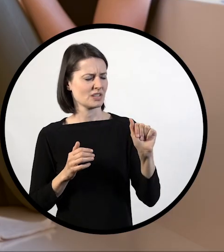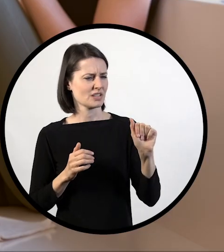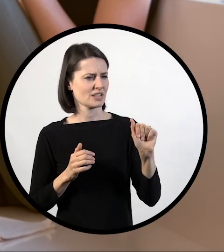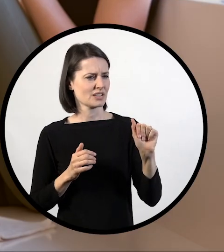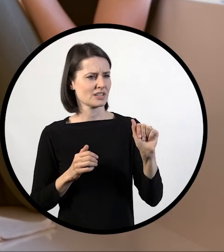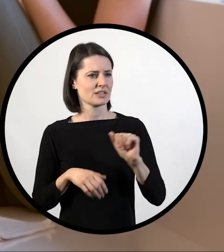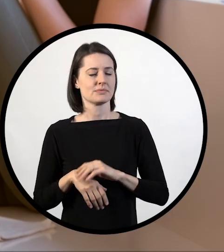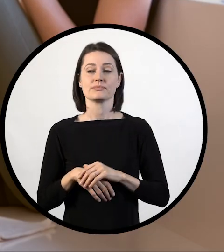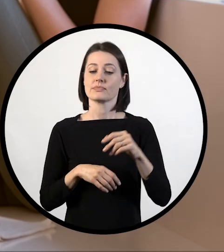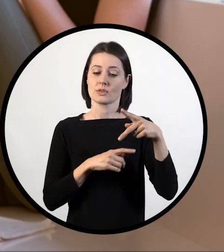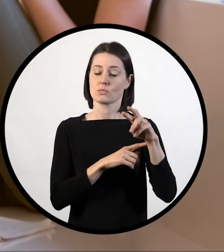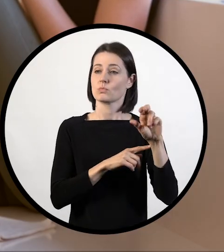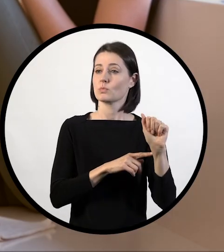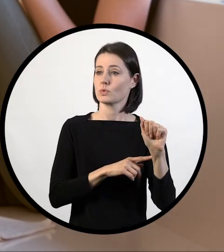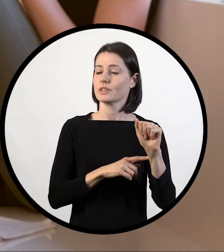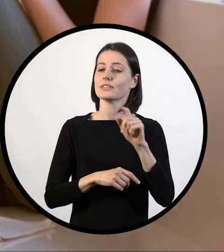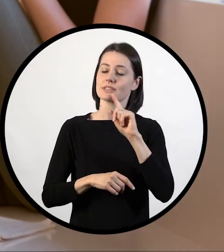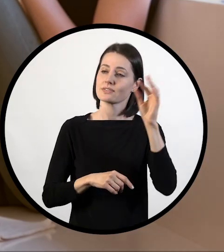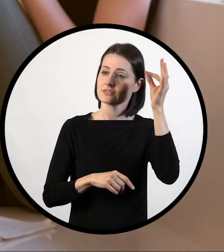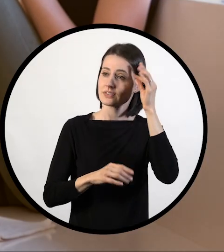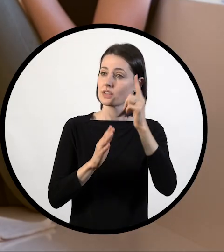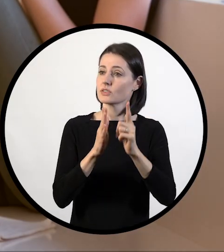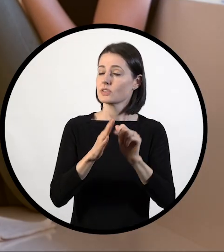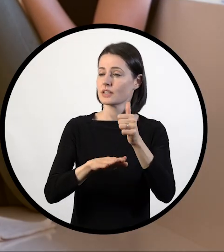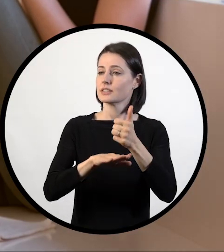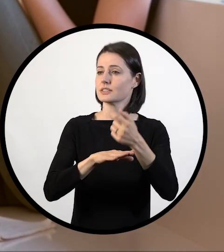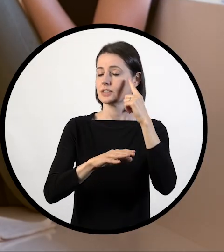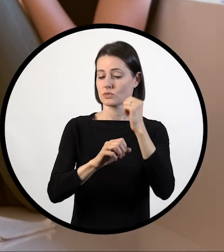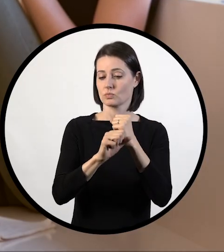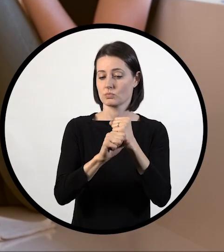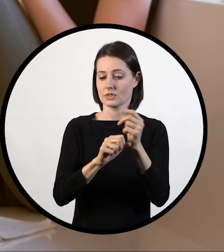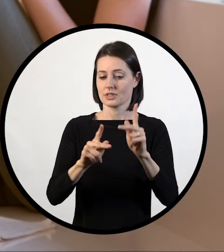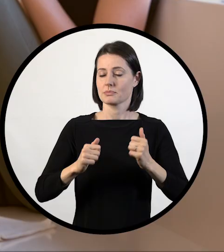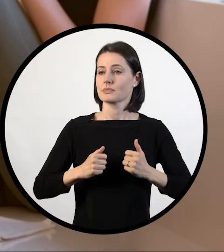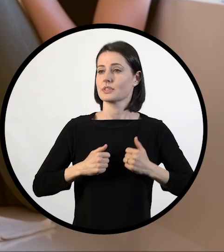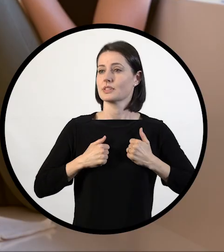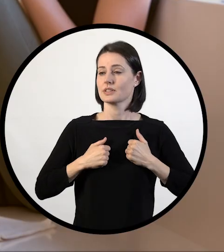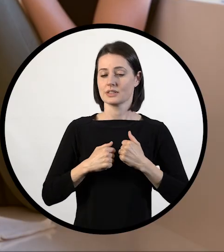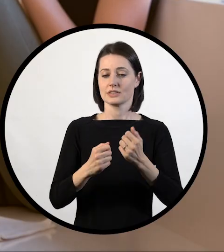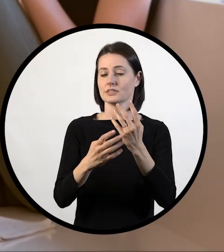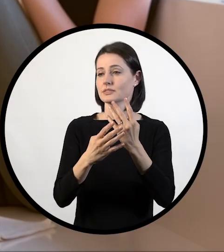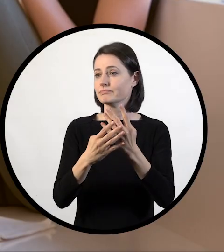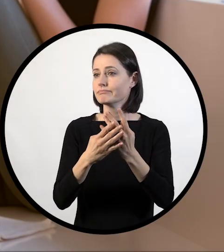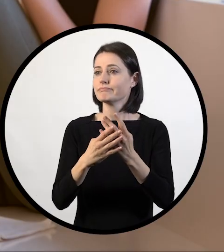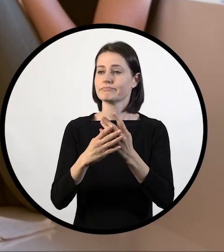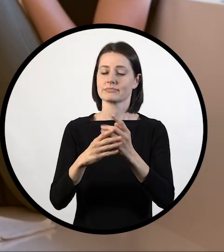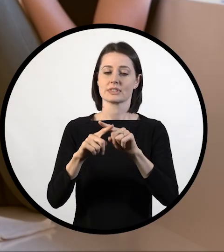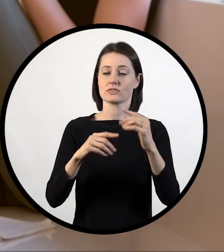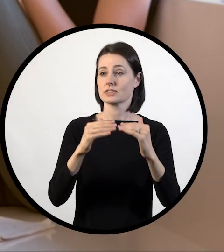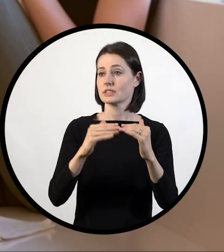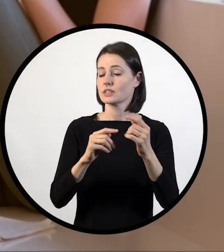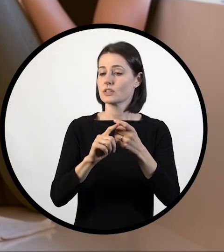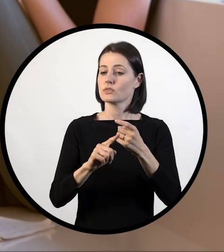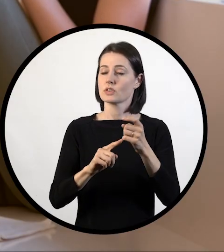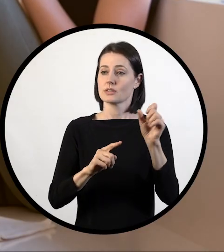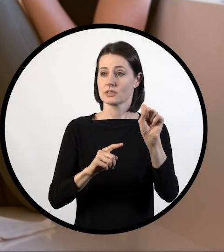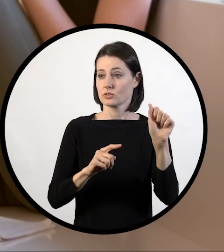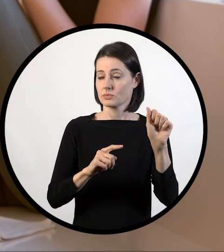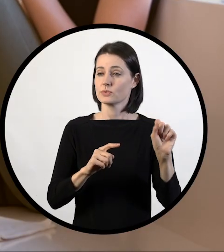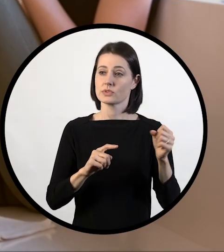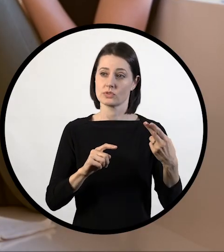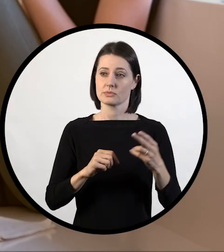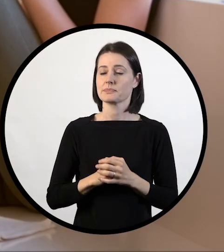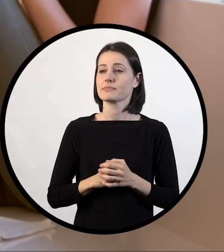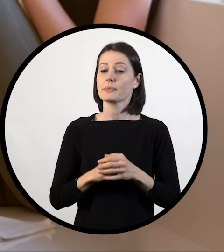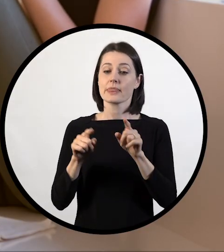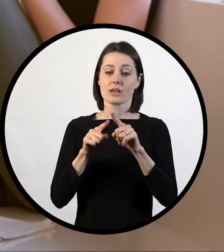to protect residents in detention and correctional facilities from sexual abuse and sexual harassment. It also prohibits retaliation